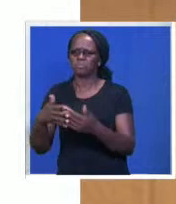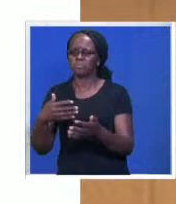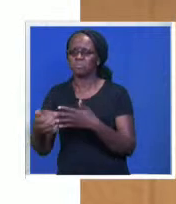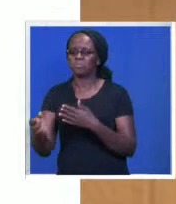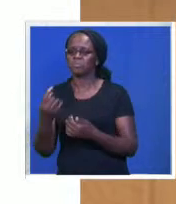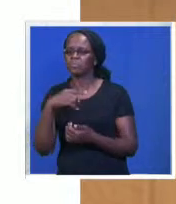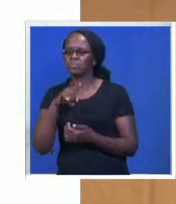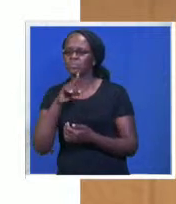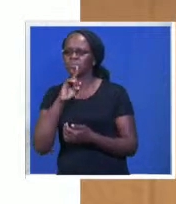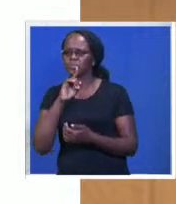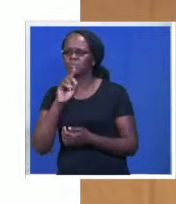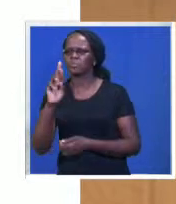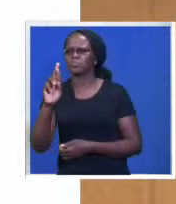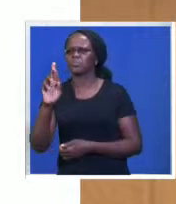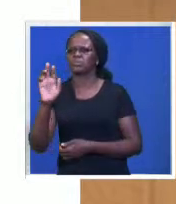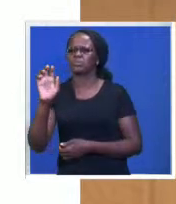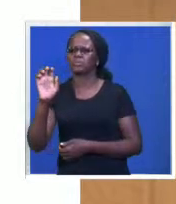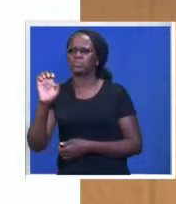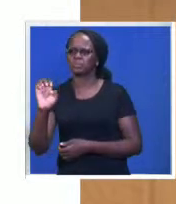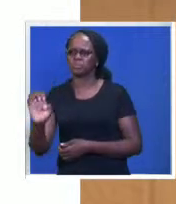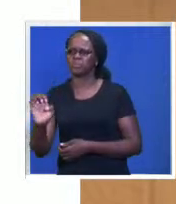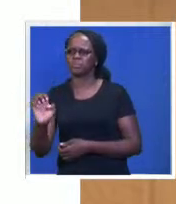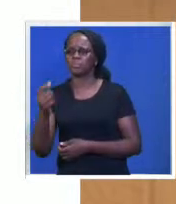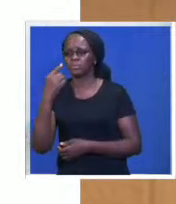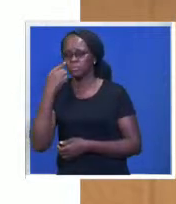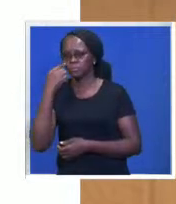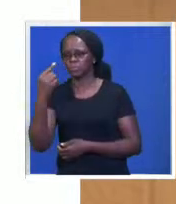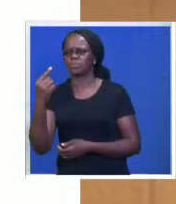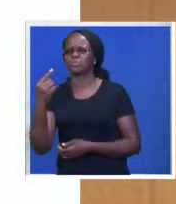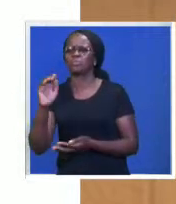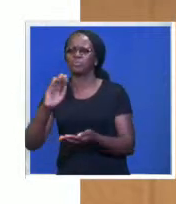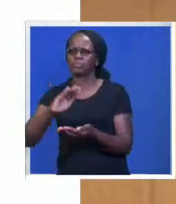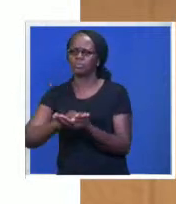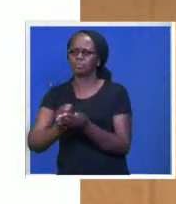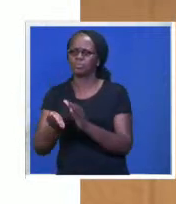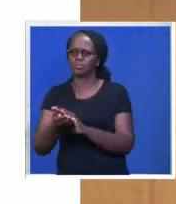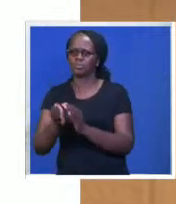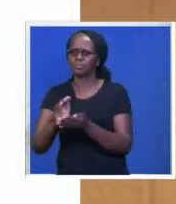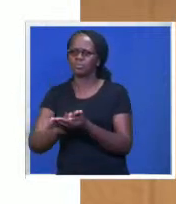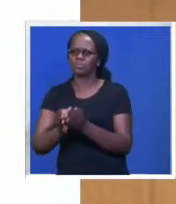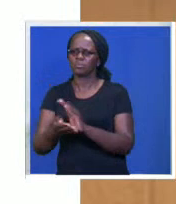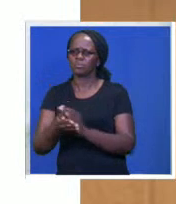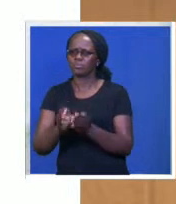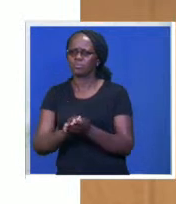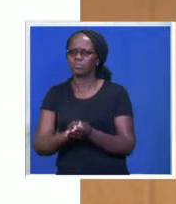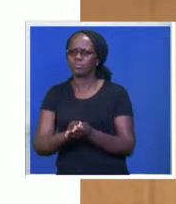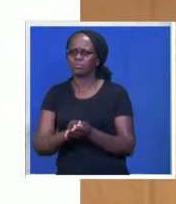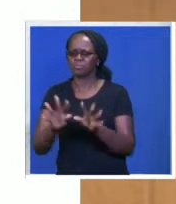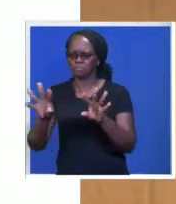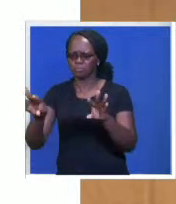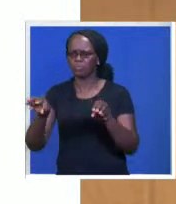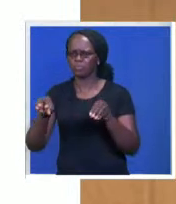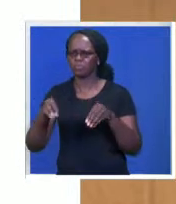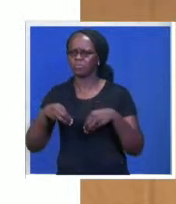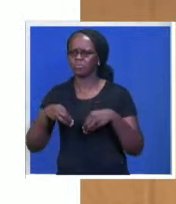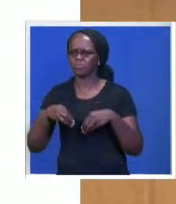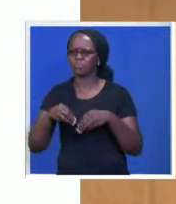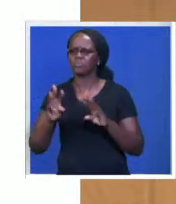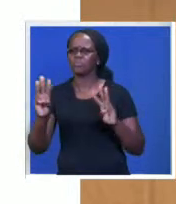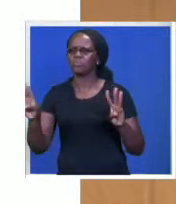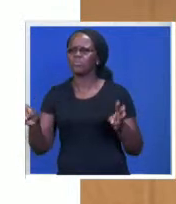are solely based on, or are focused on creation in the aspect of bringing the world which we are